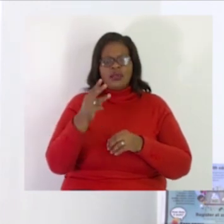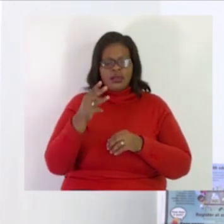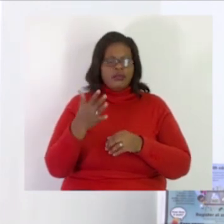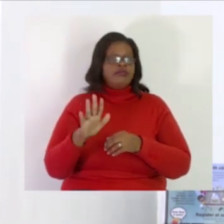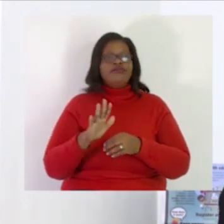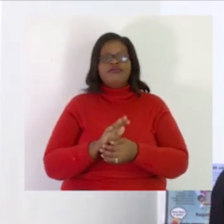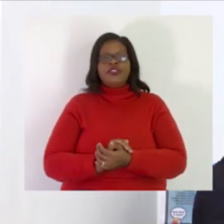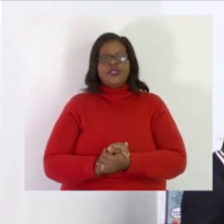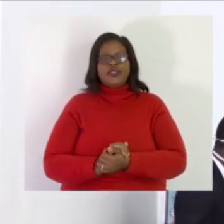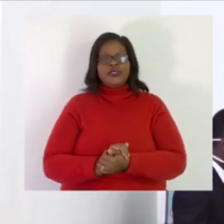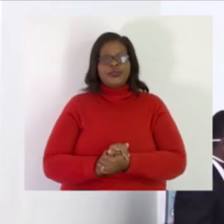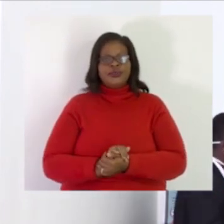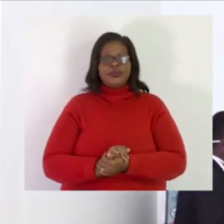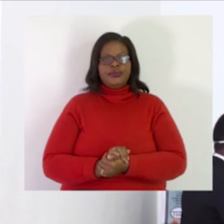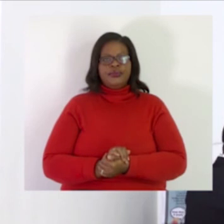493.